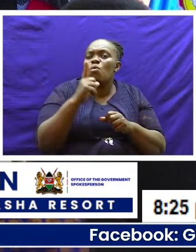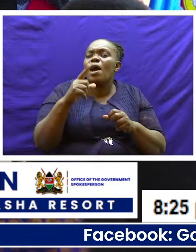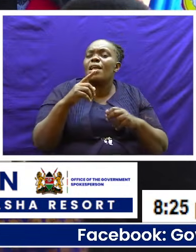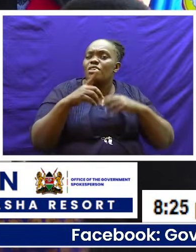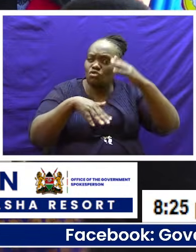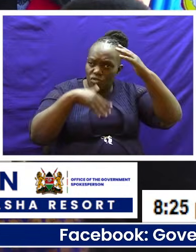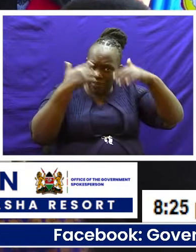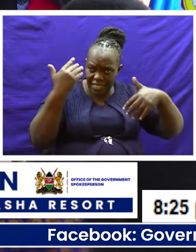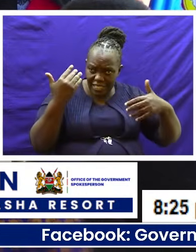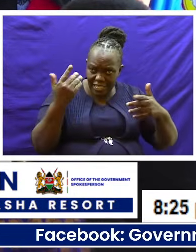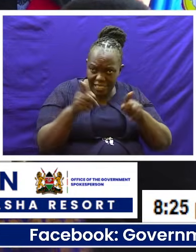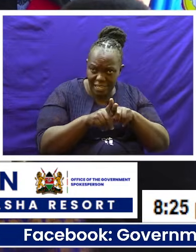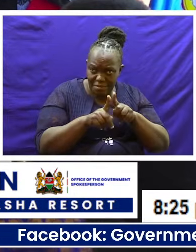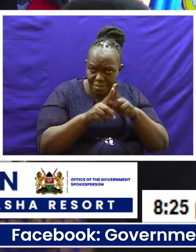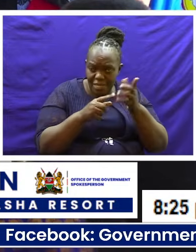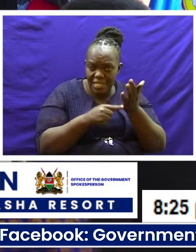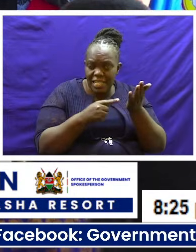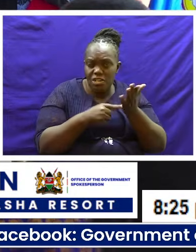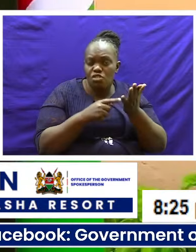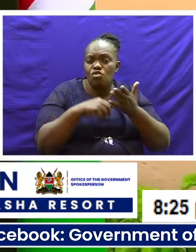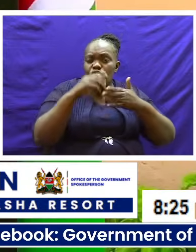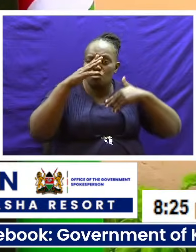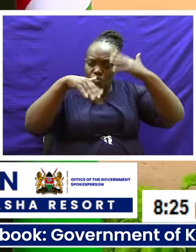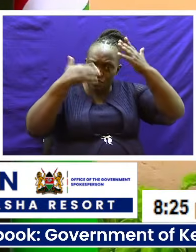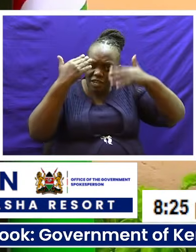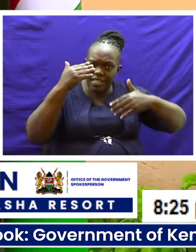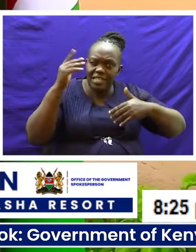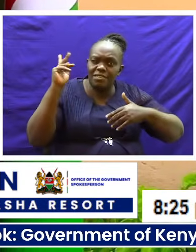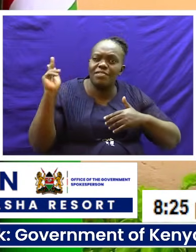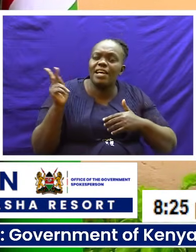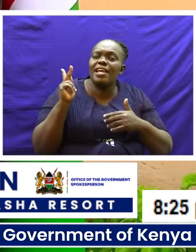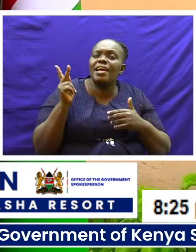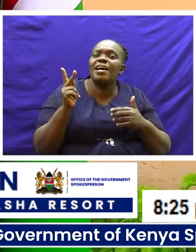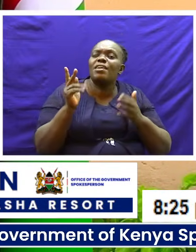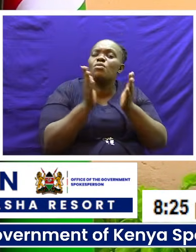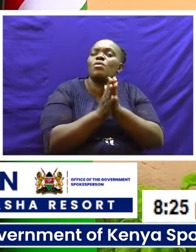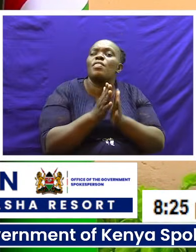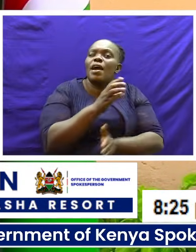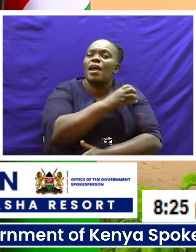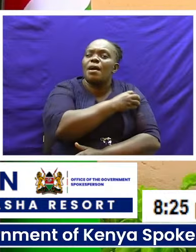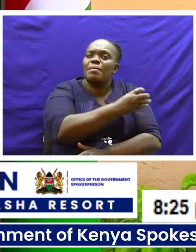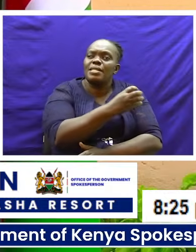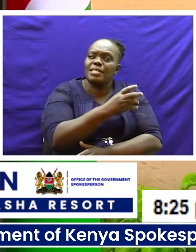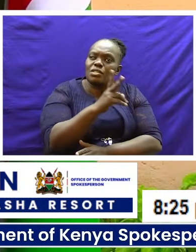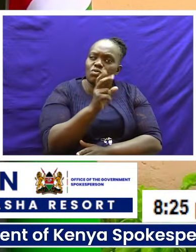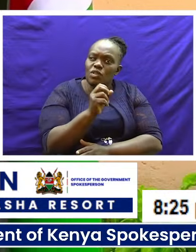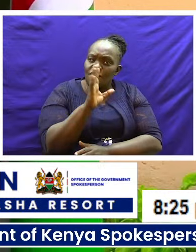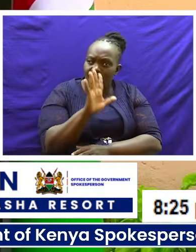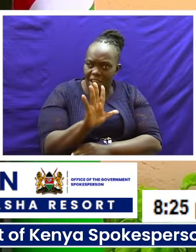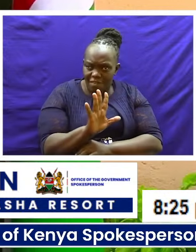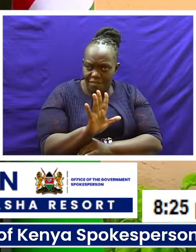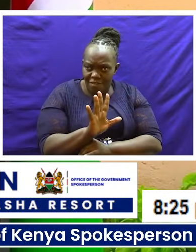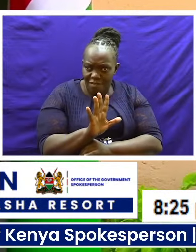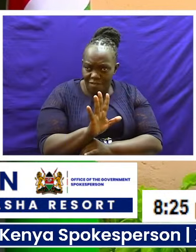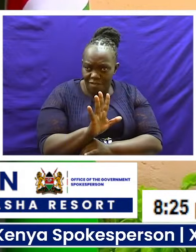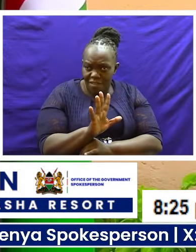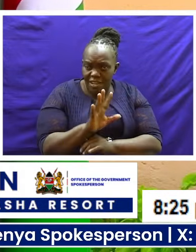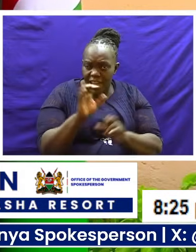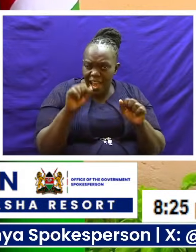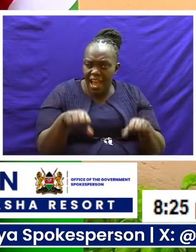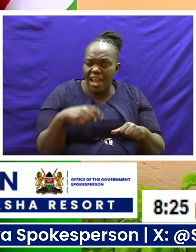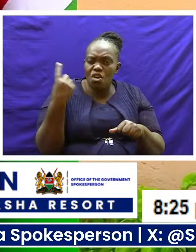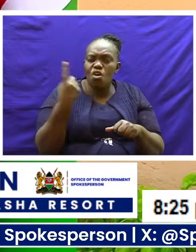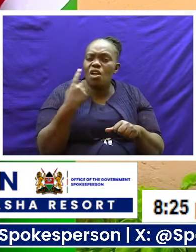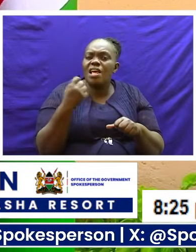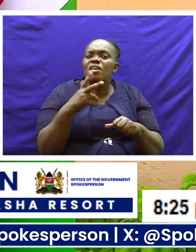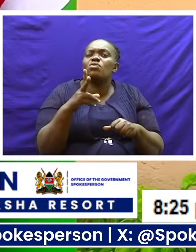university, that's Technical University of Kenya. With a capacity of 25, they can only handle